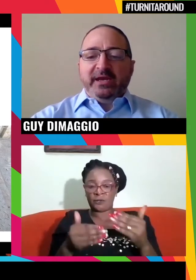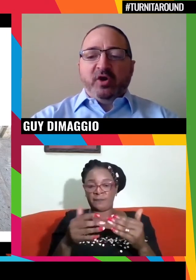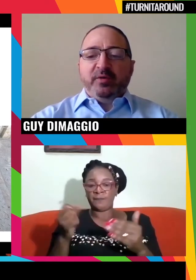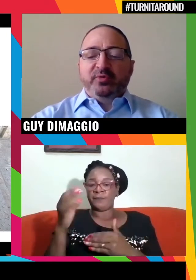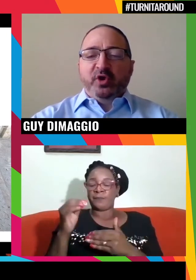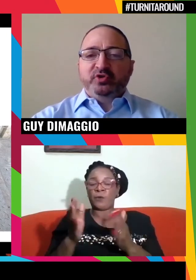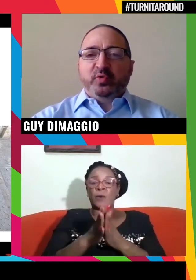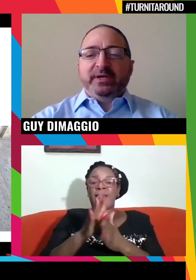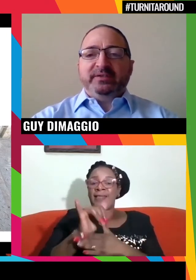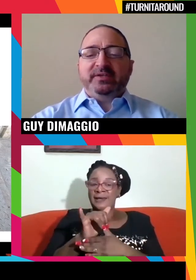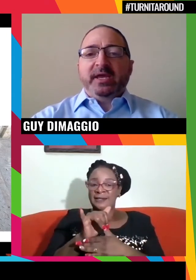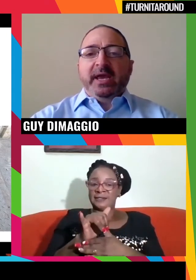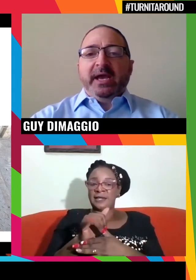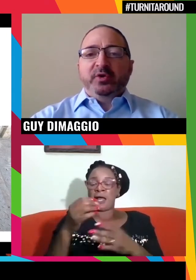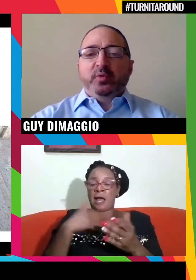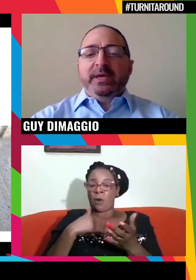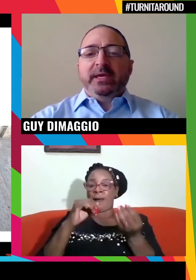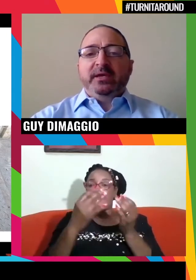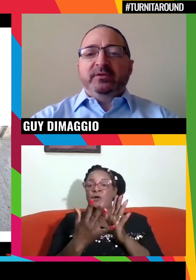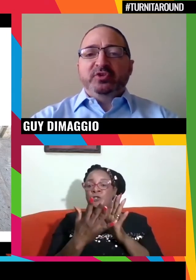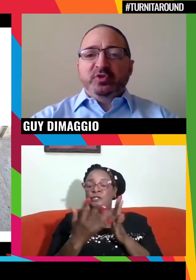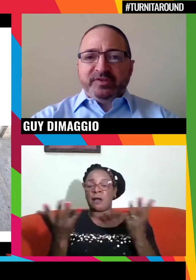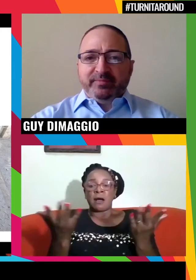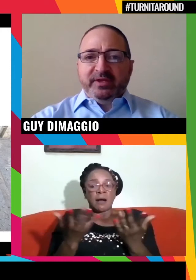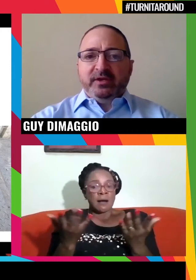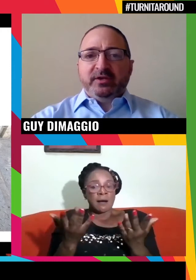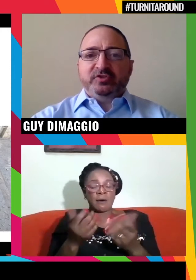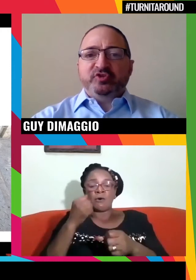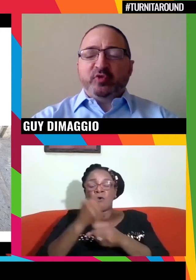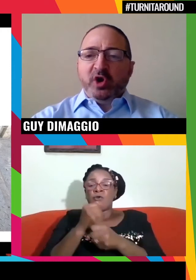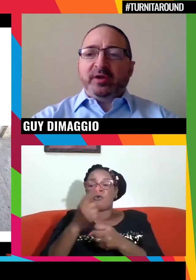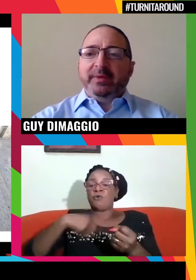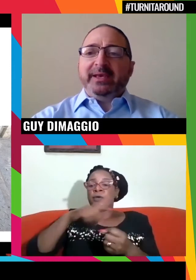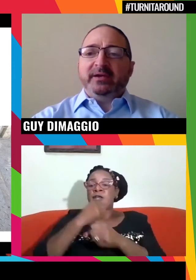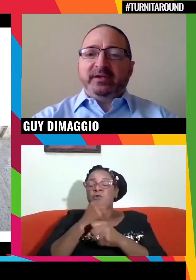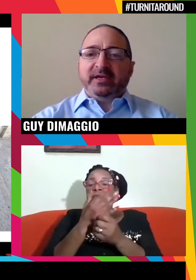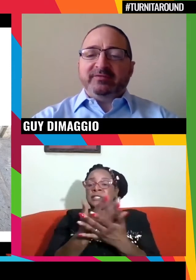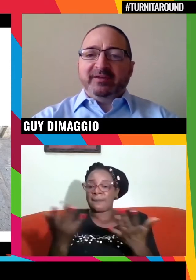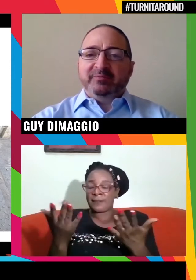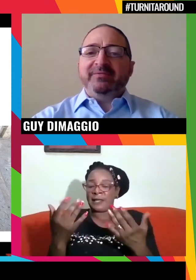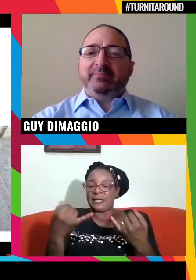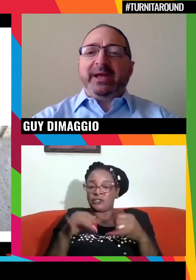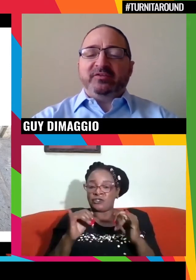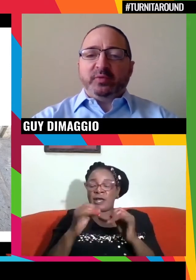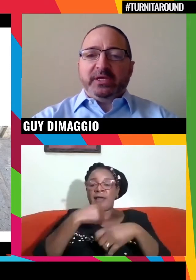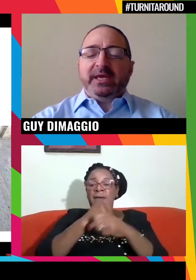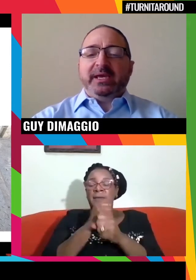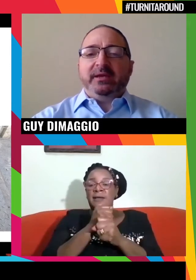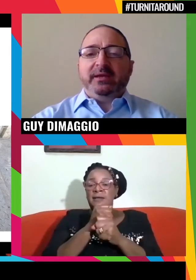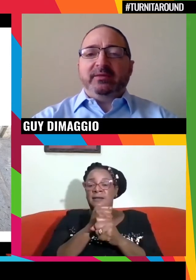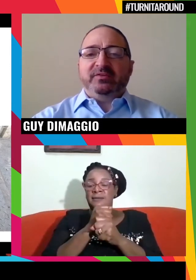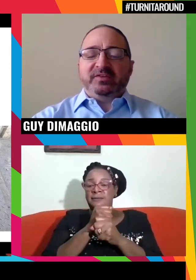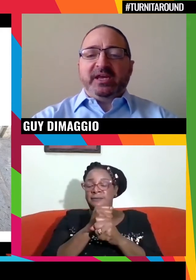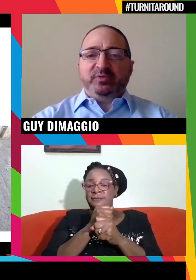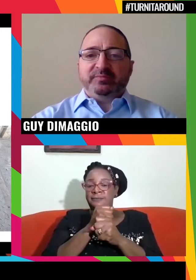with that, our approach was, how do we do something strong, making as big of an impact as we